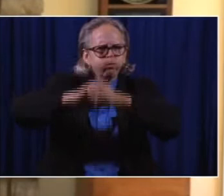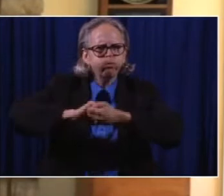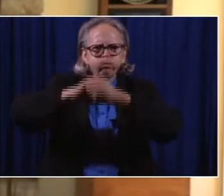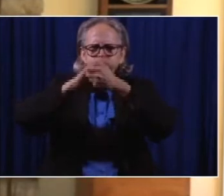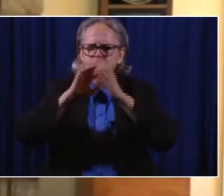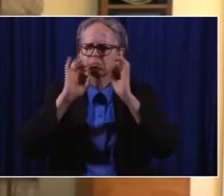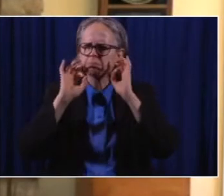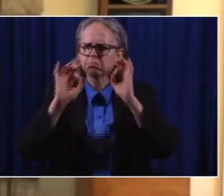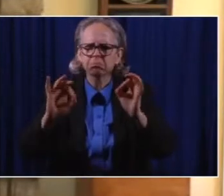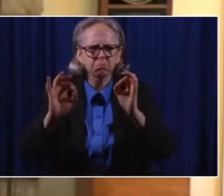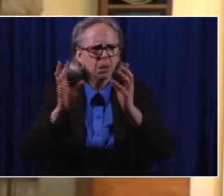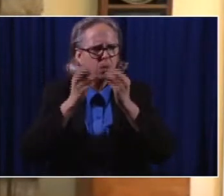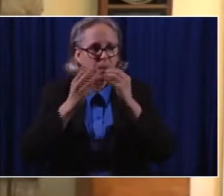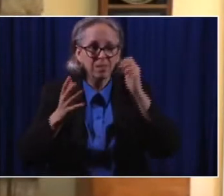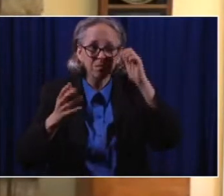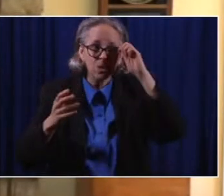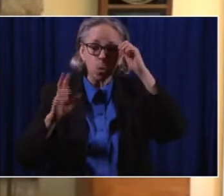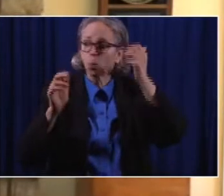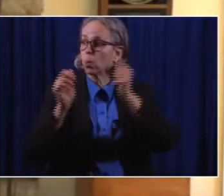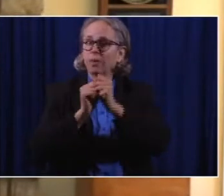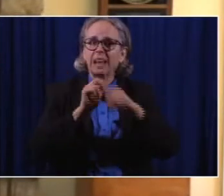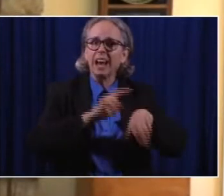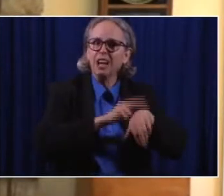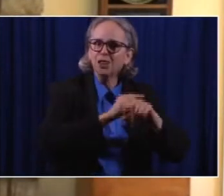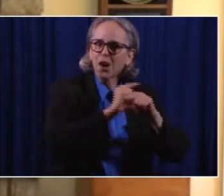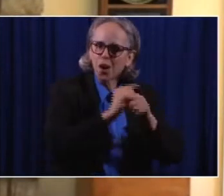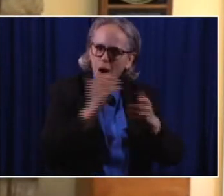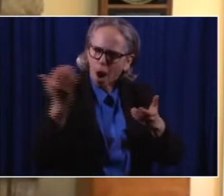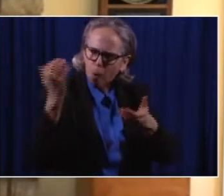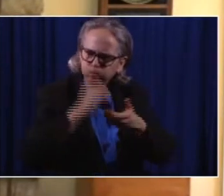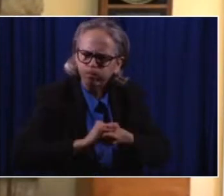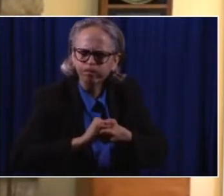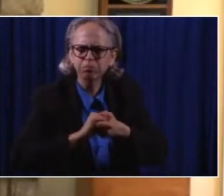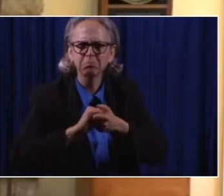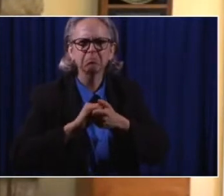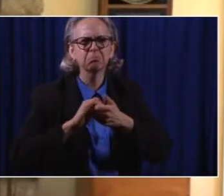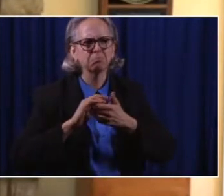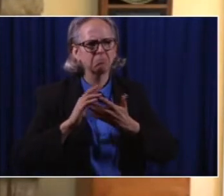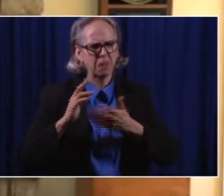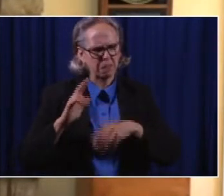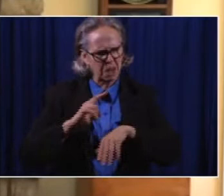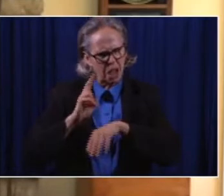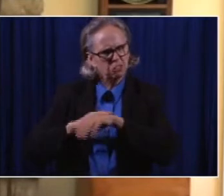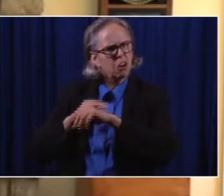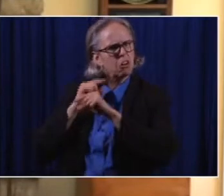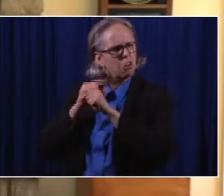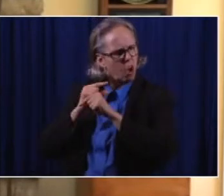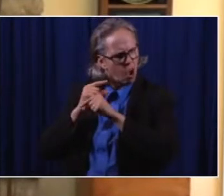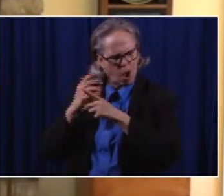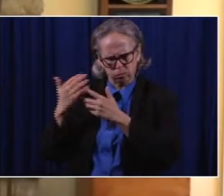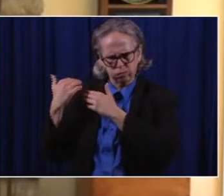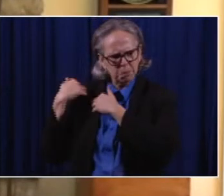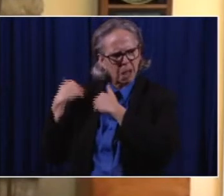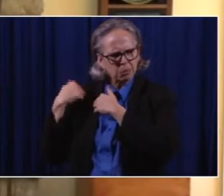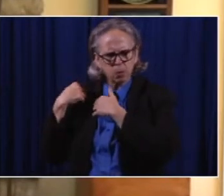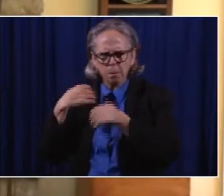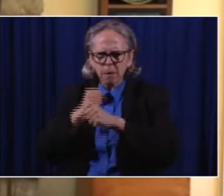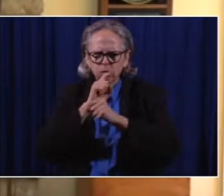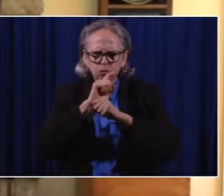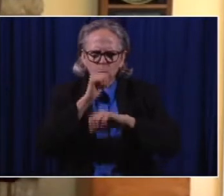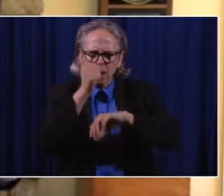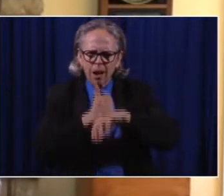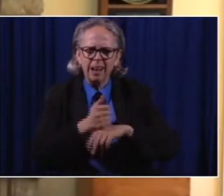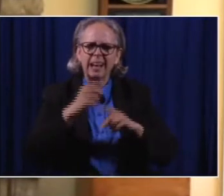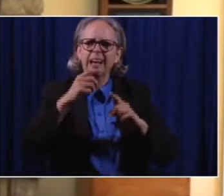Ohio National Guard in having the build out or the proposed build out or the plans for the build out. So they're ready to